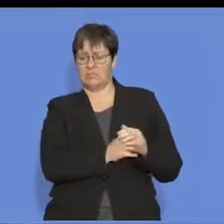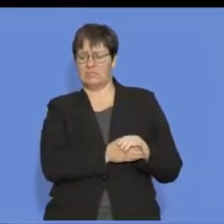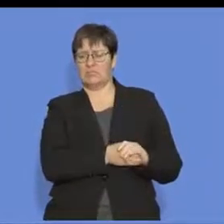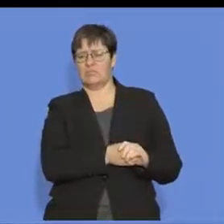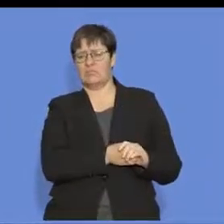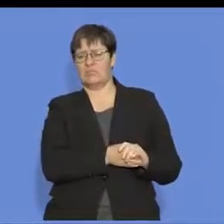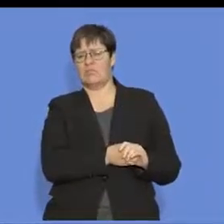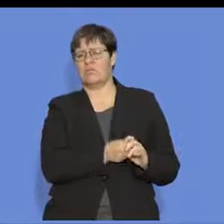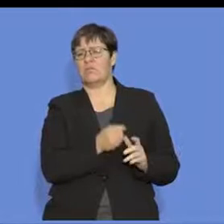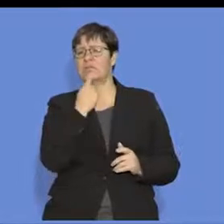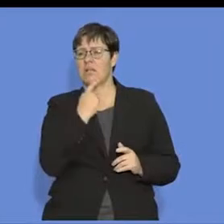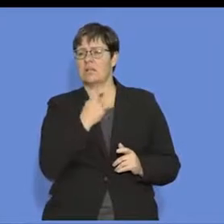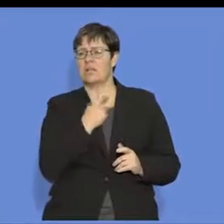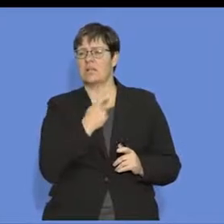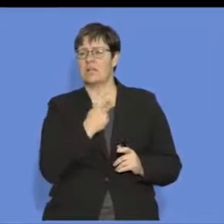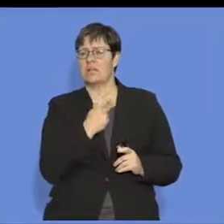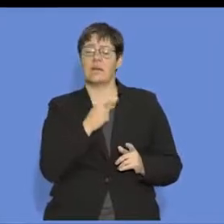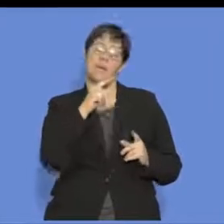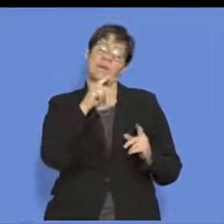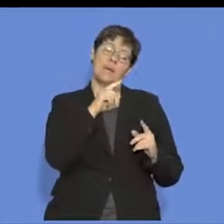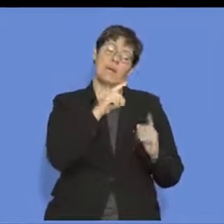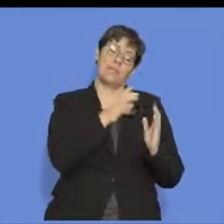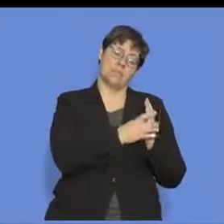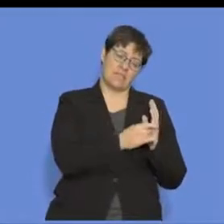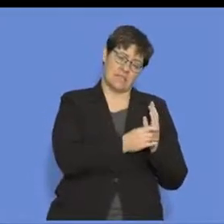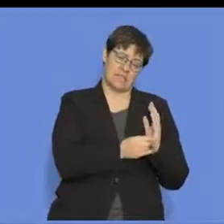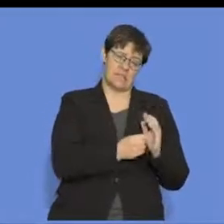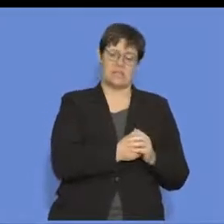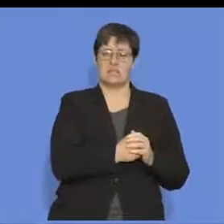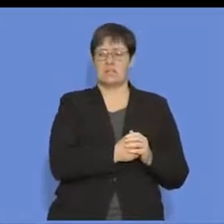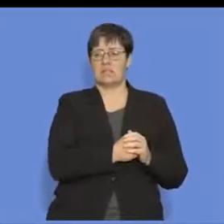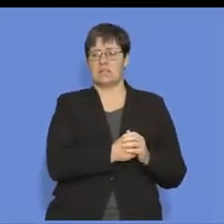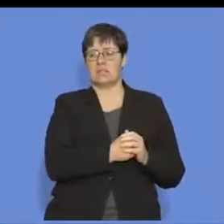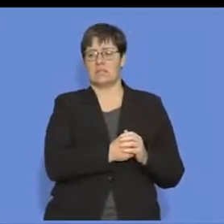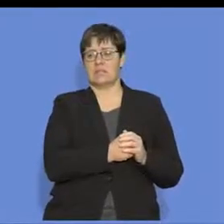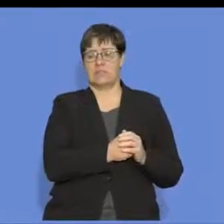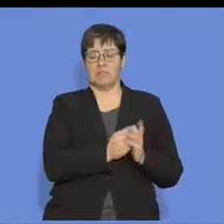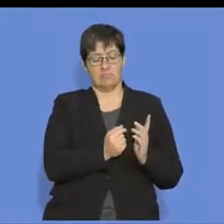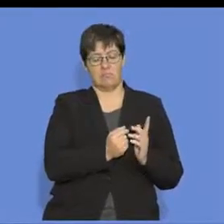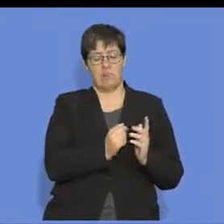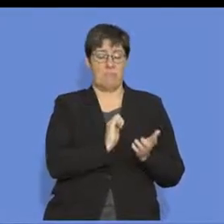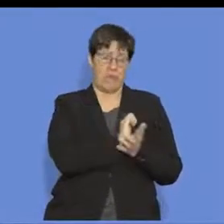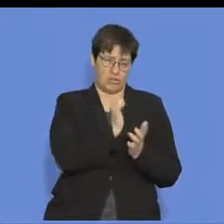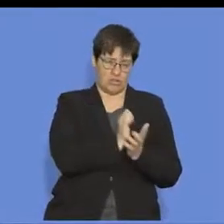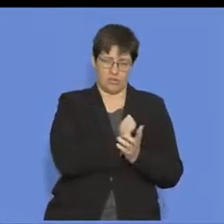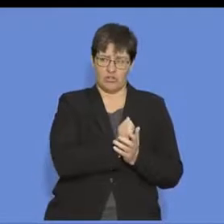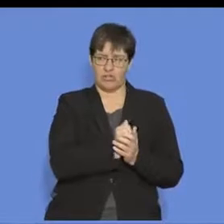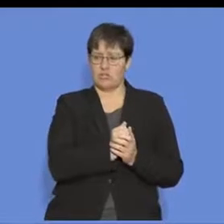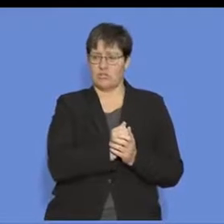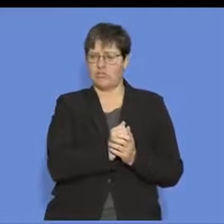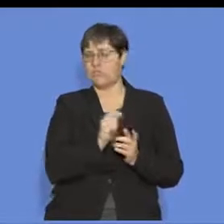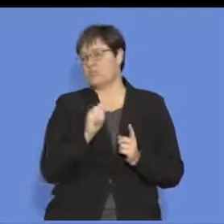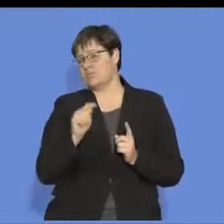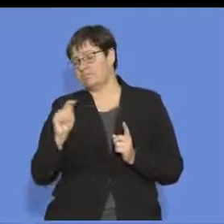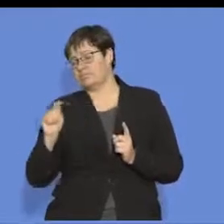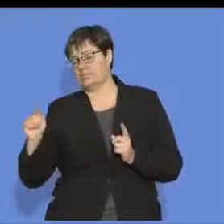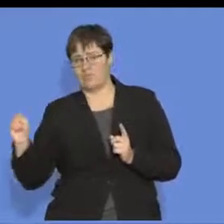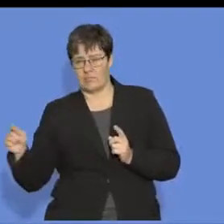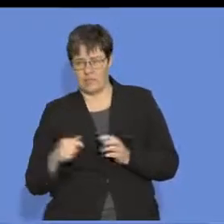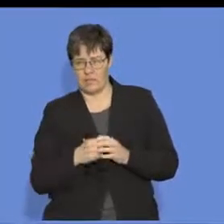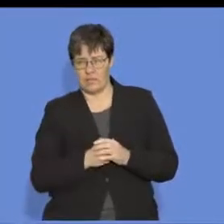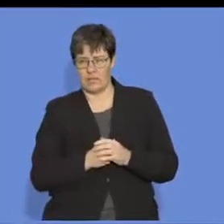15, I could have done this and said meat. Meat can go with mash, chips, baked potatoes, rice,